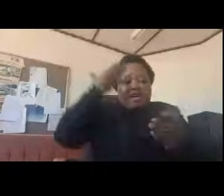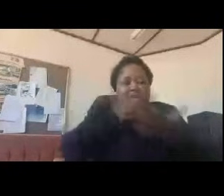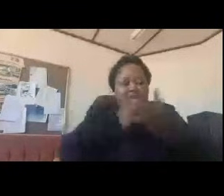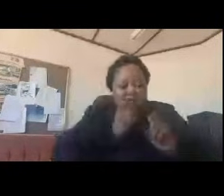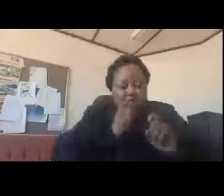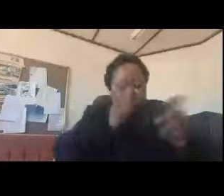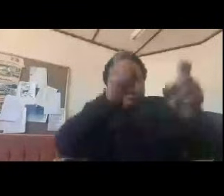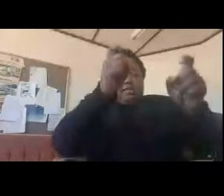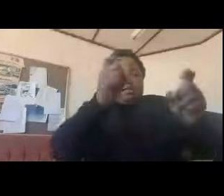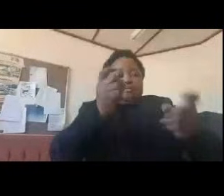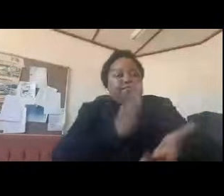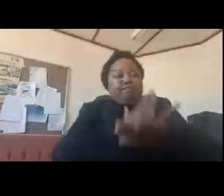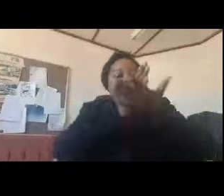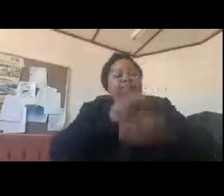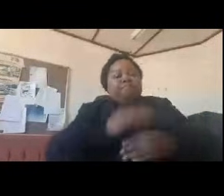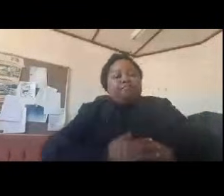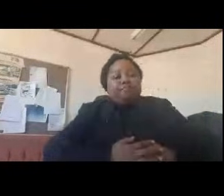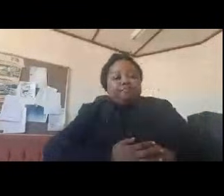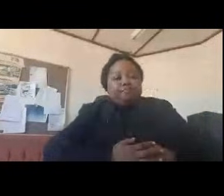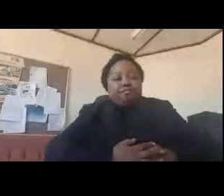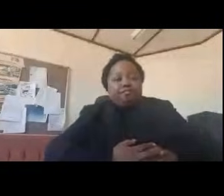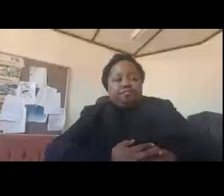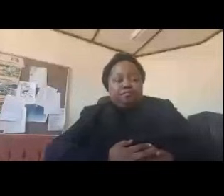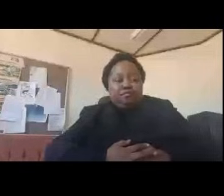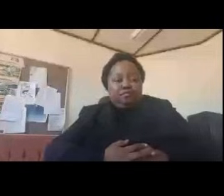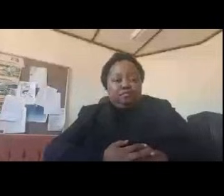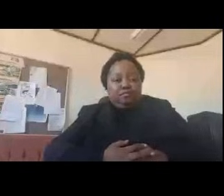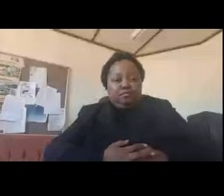Next slide, please.